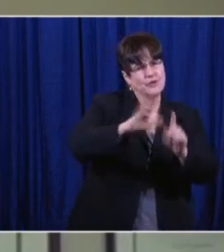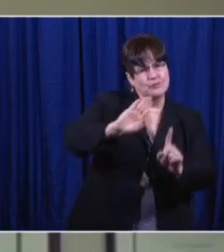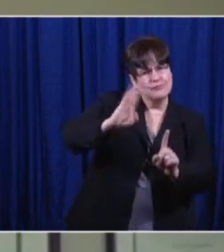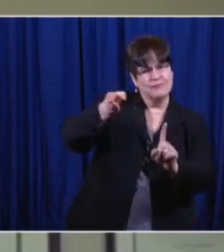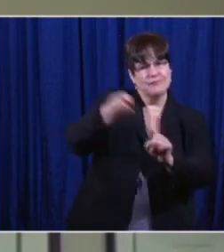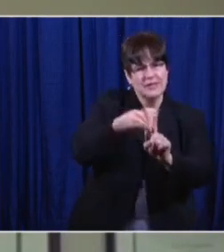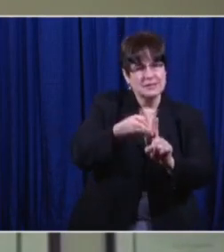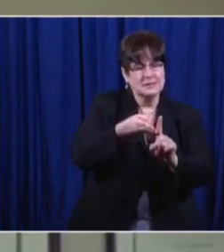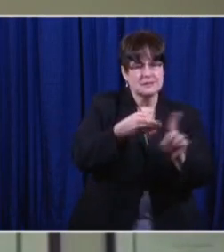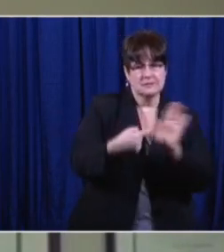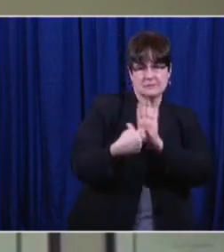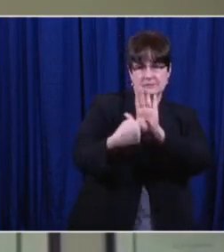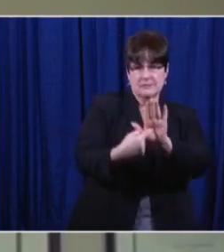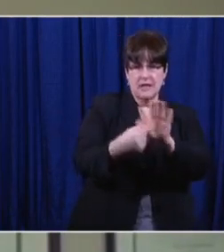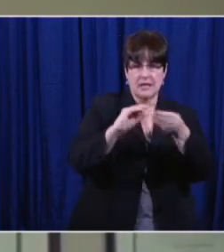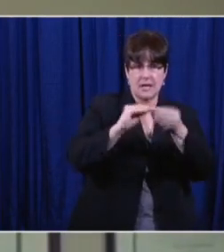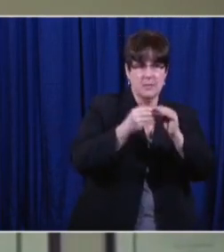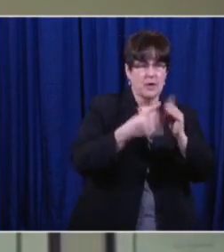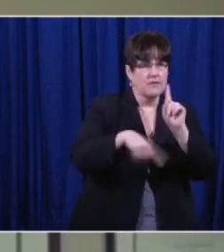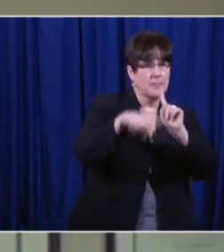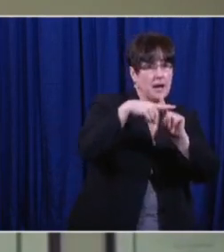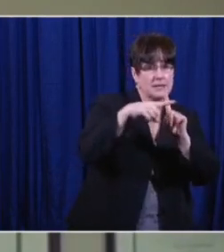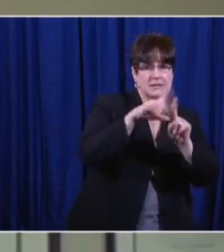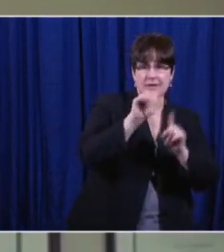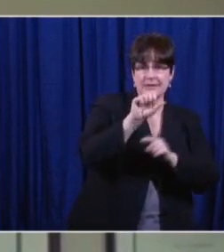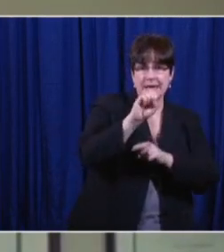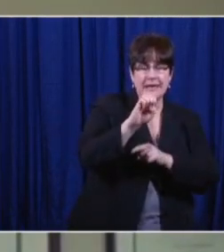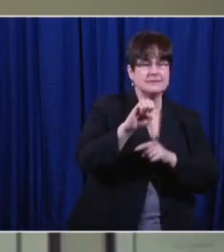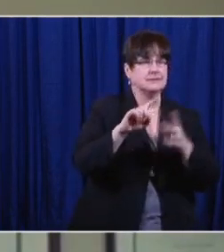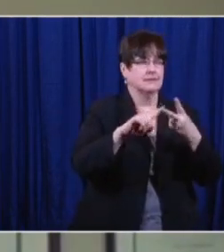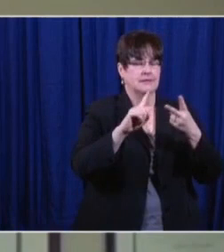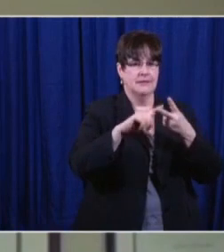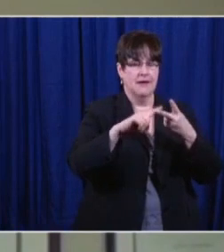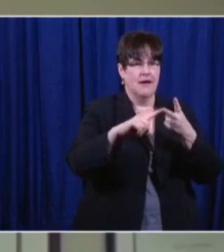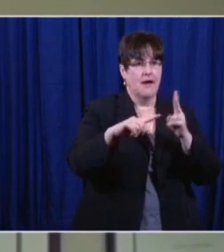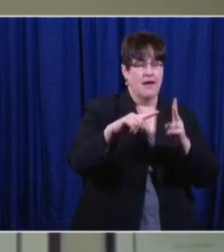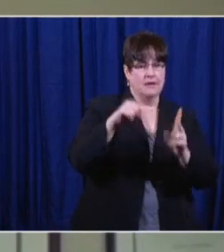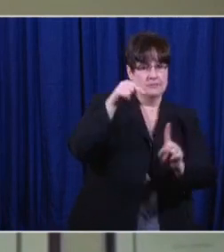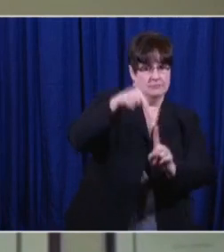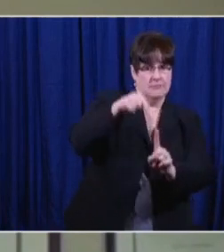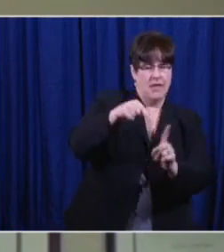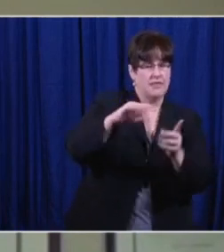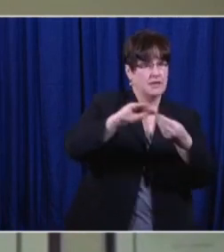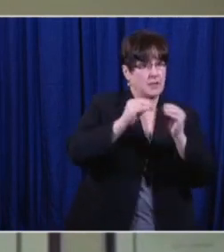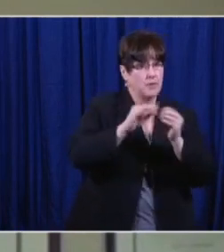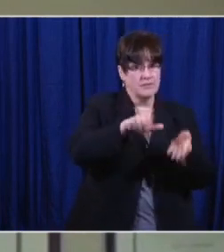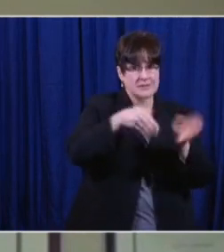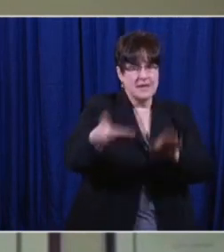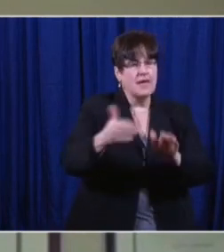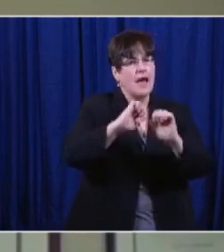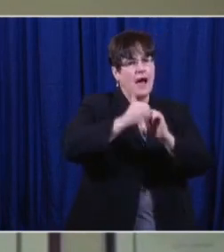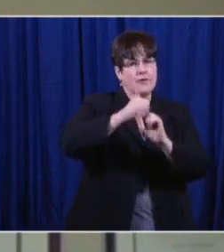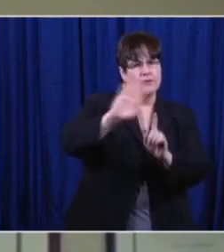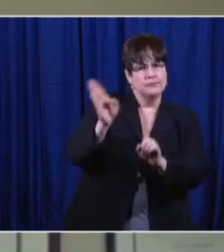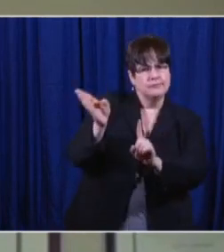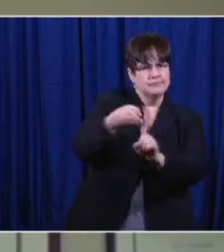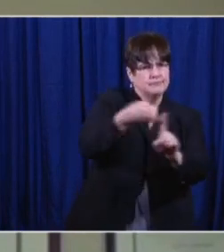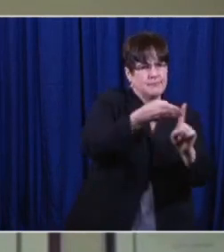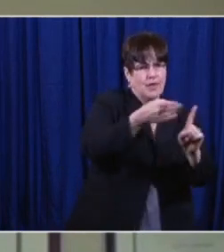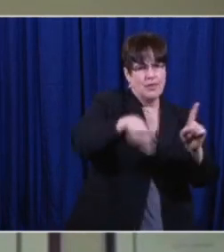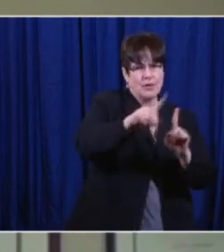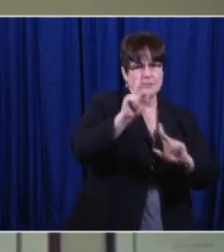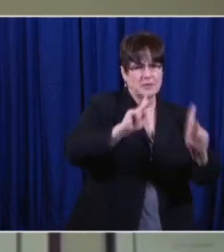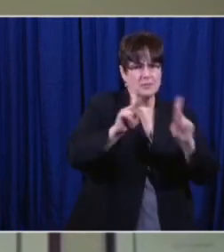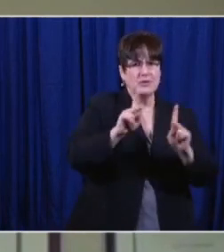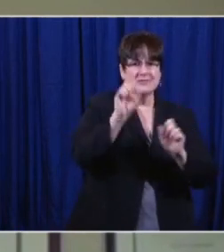cases? Is it number of deaths? How do you convince those people that this is real and these are real numbers